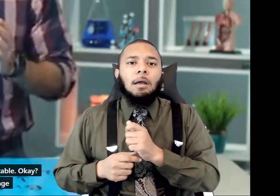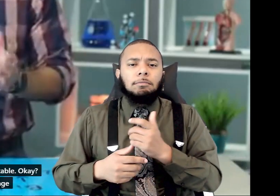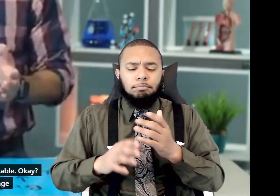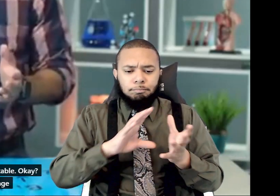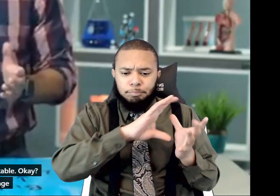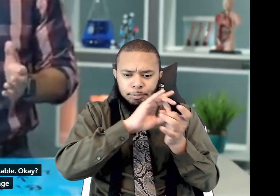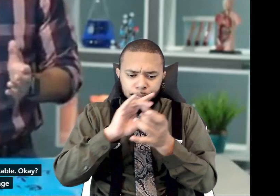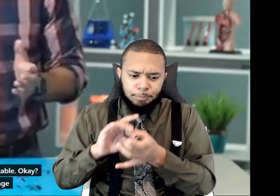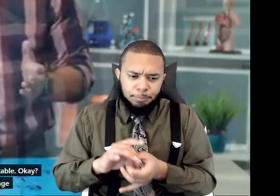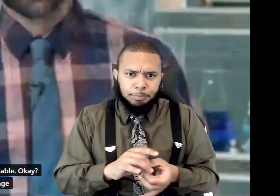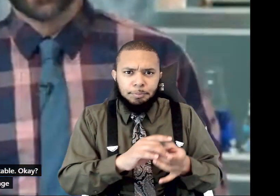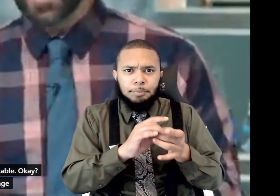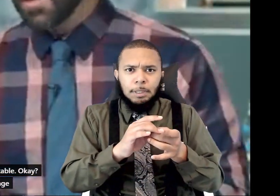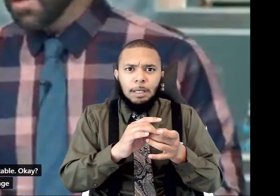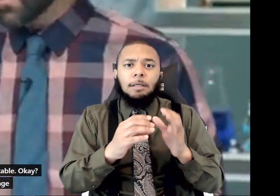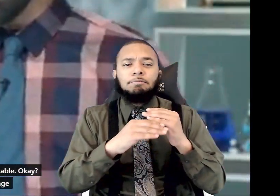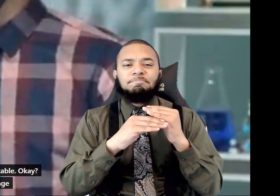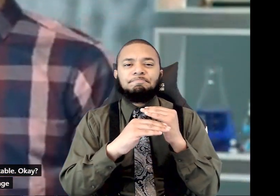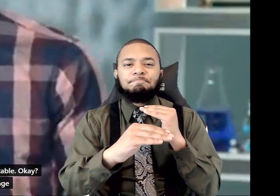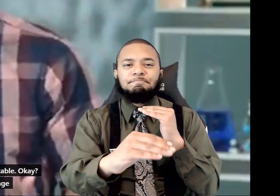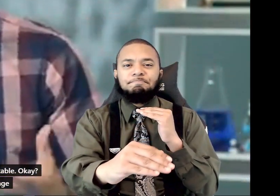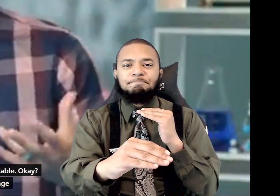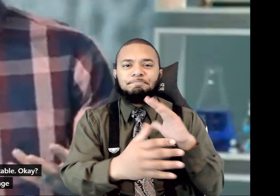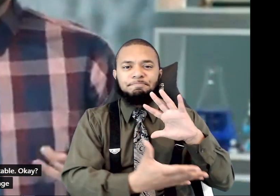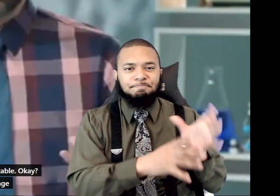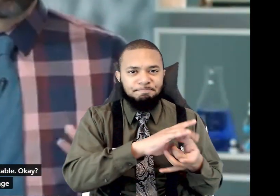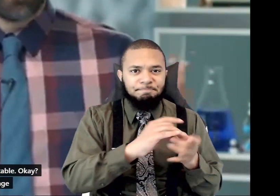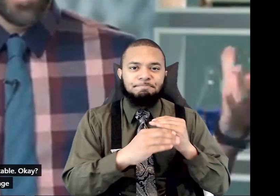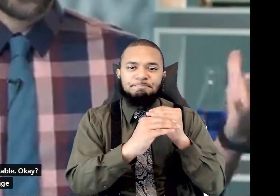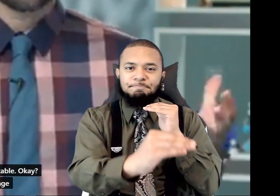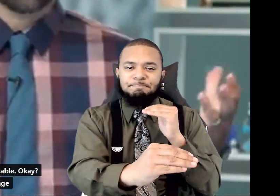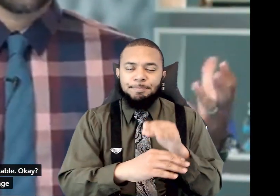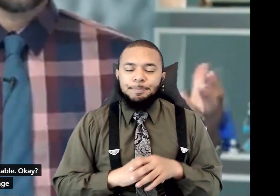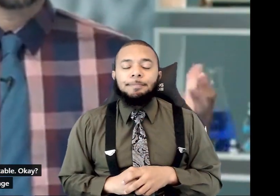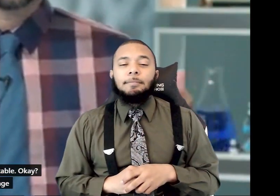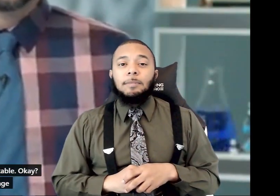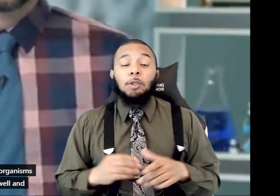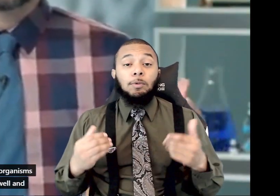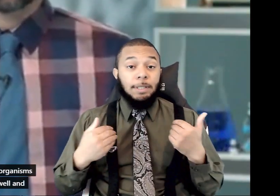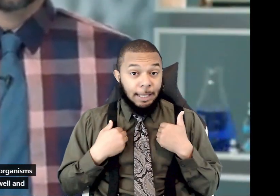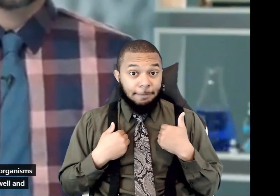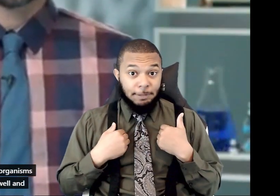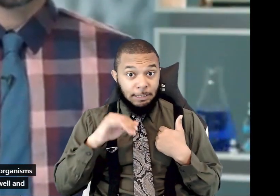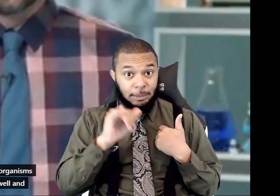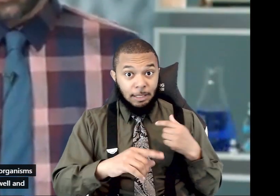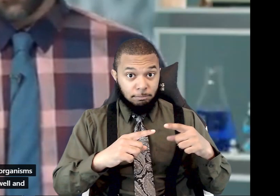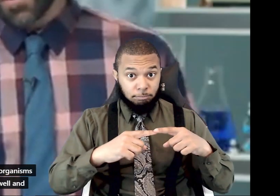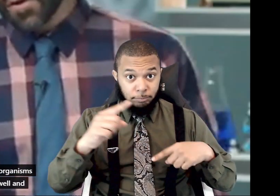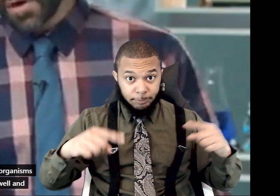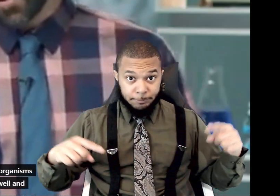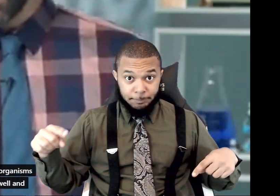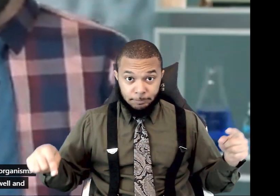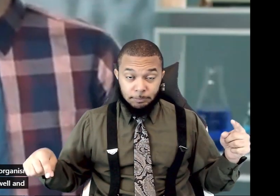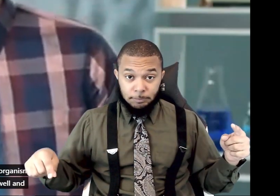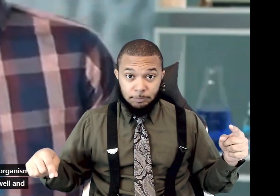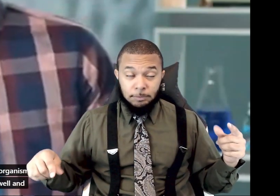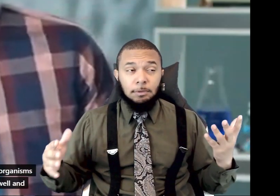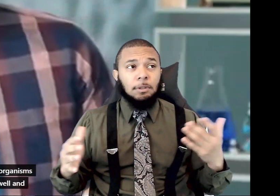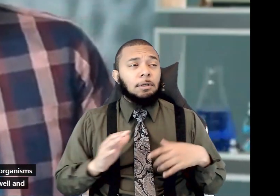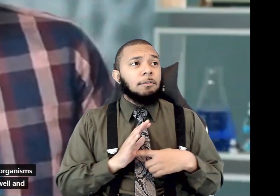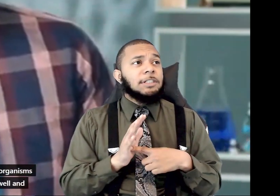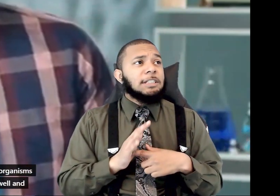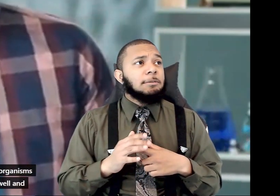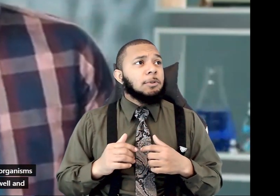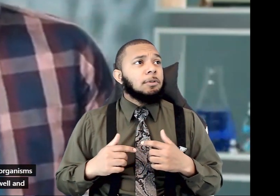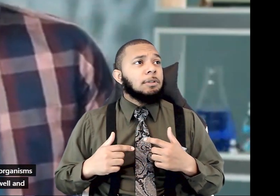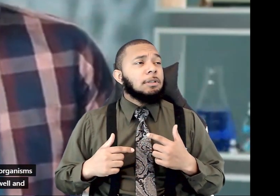much more stable. Okay, so having a wide range of organisms, if a group of organisms